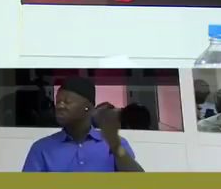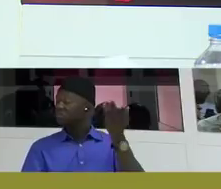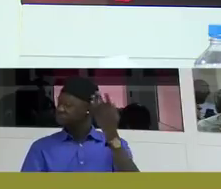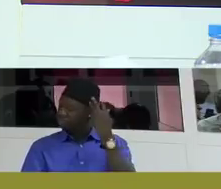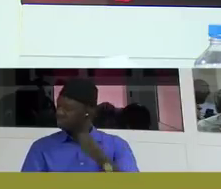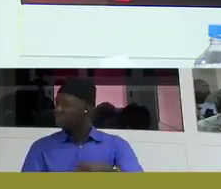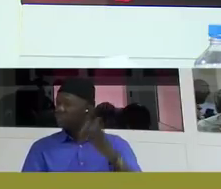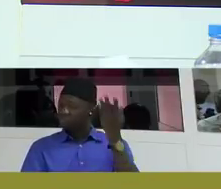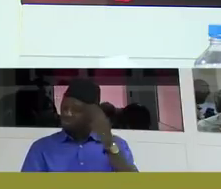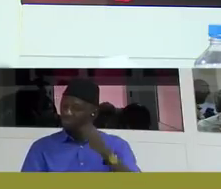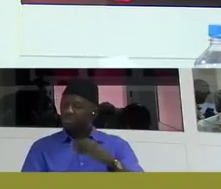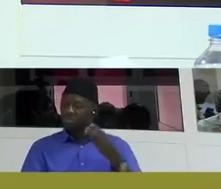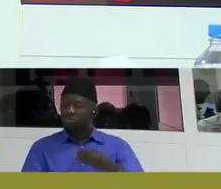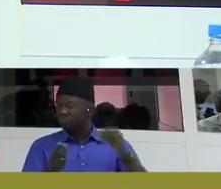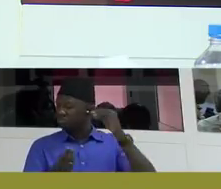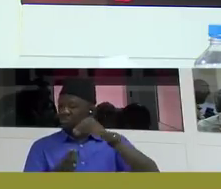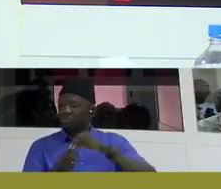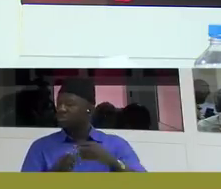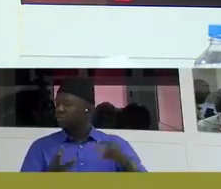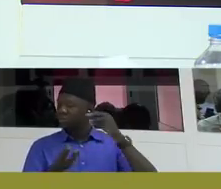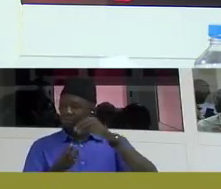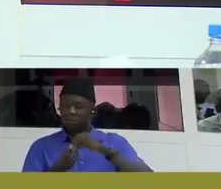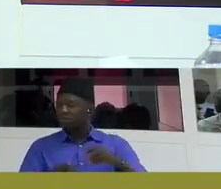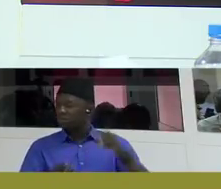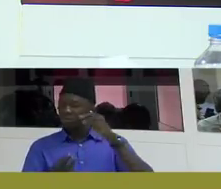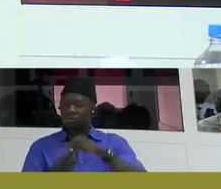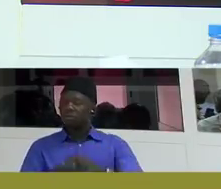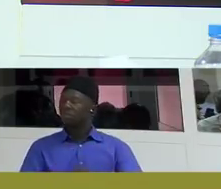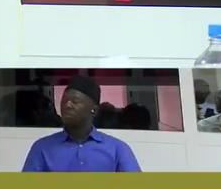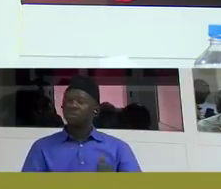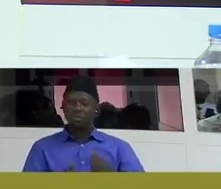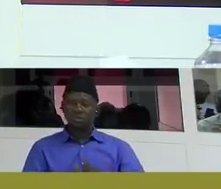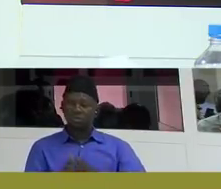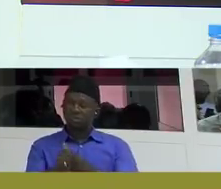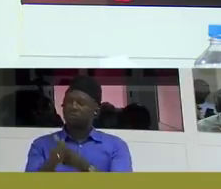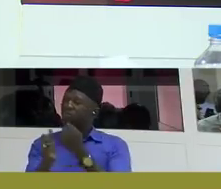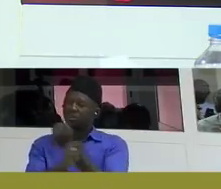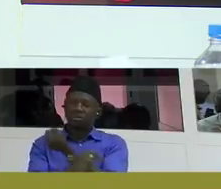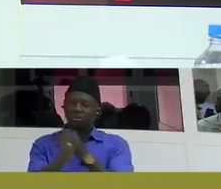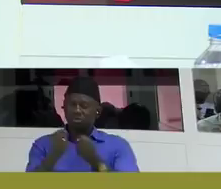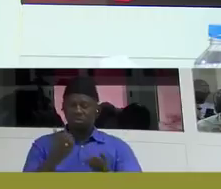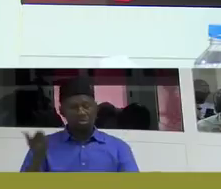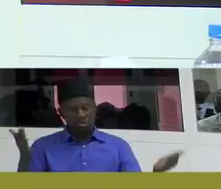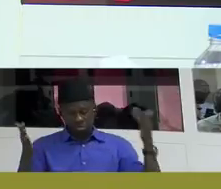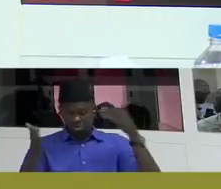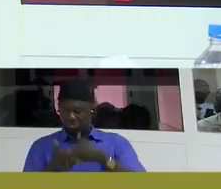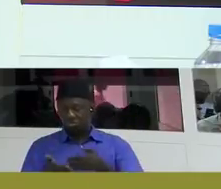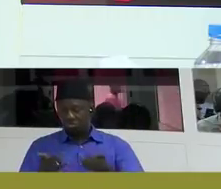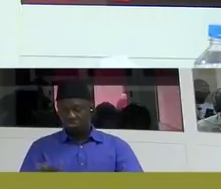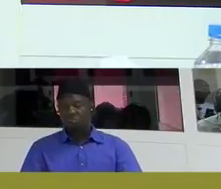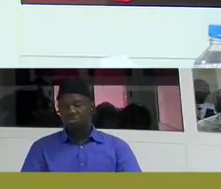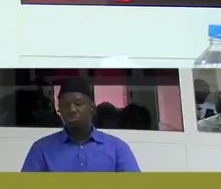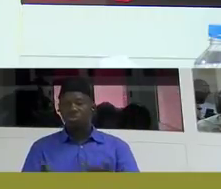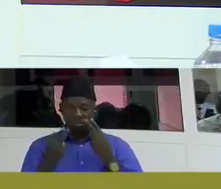up. And it led to the situation where we found ourselves.